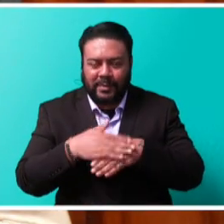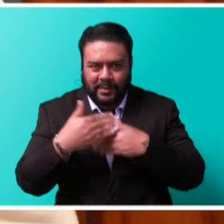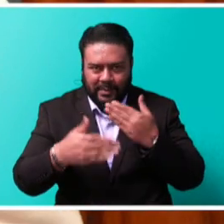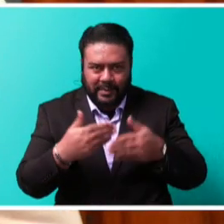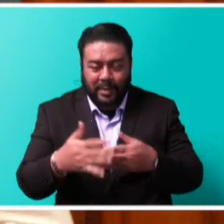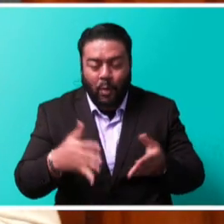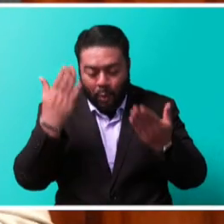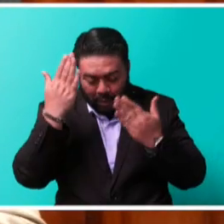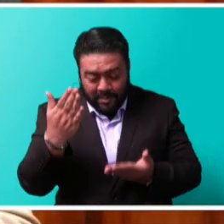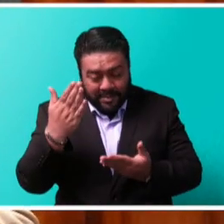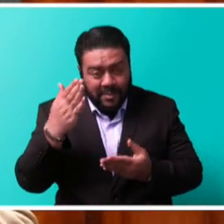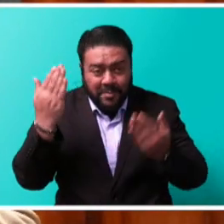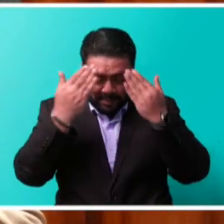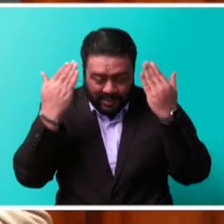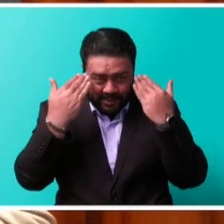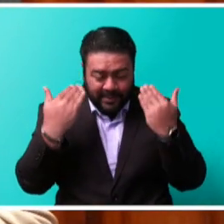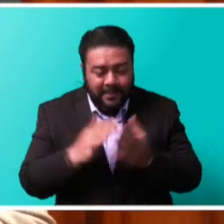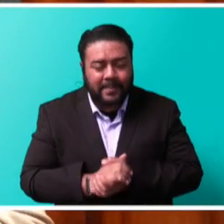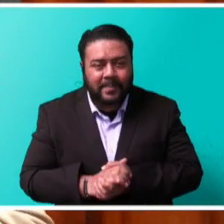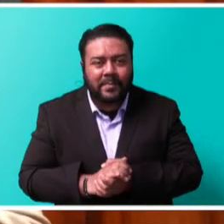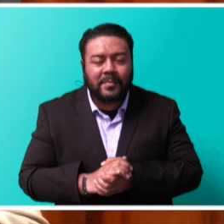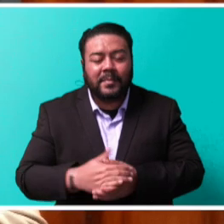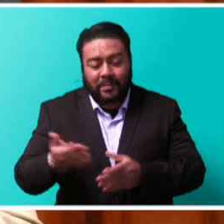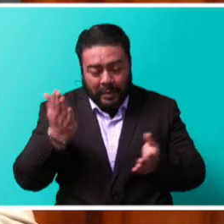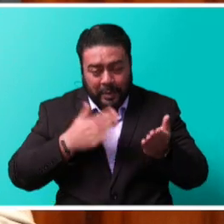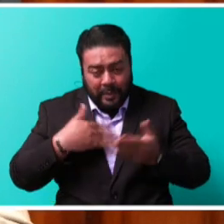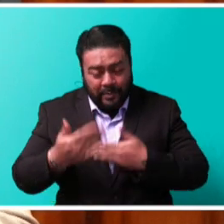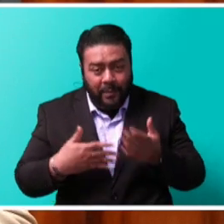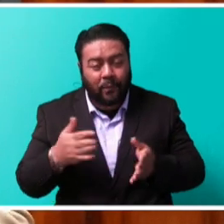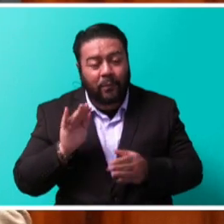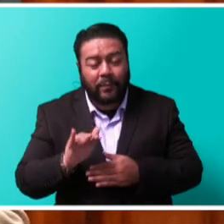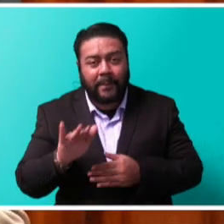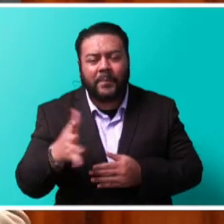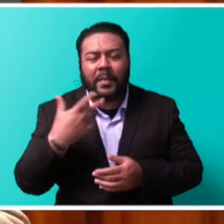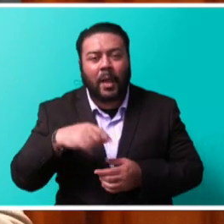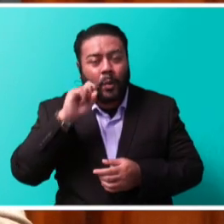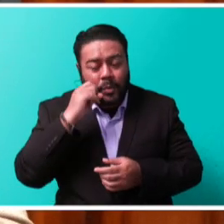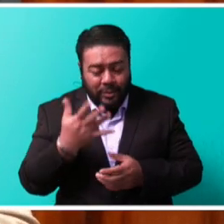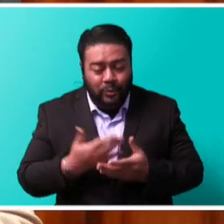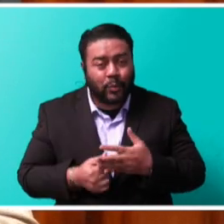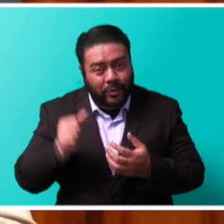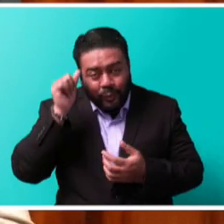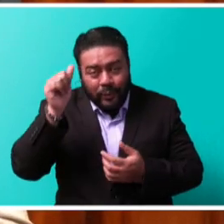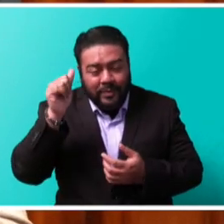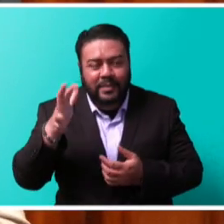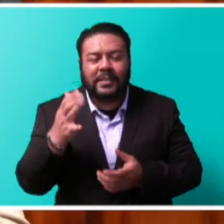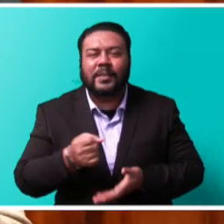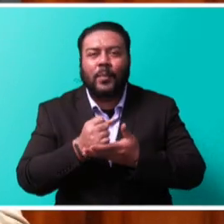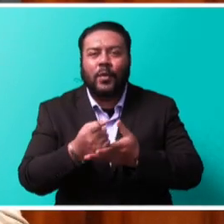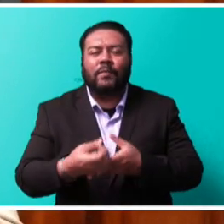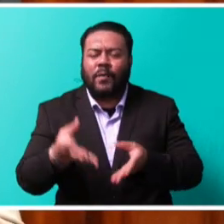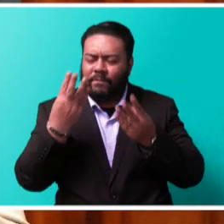Honourable Speaker, before elaborating further on implementation progress, I wish to formally acknowledge the support of our